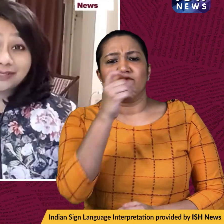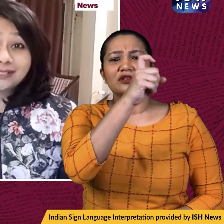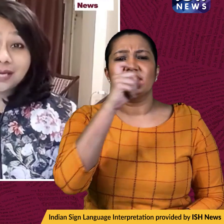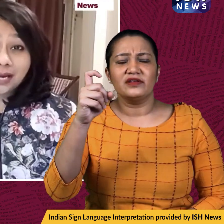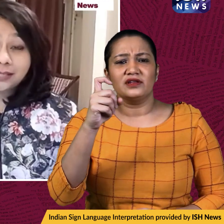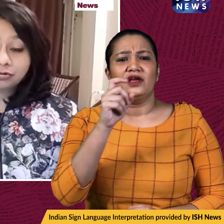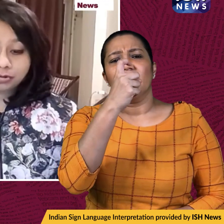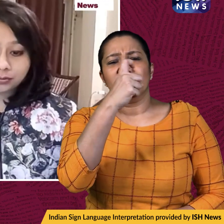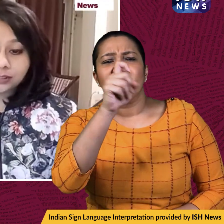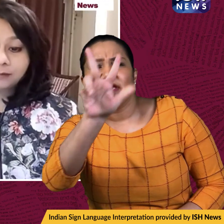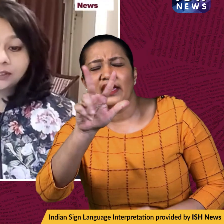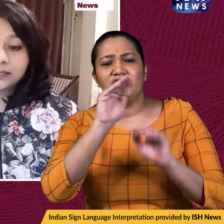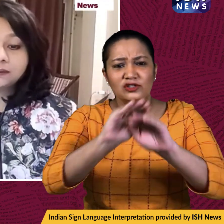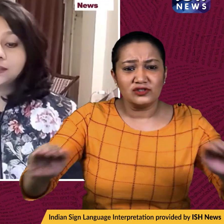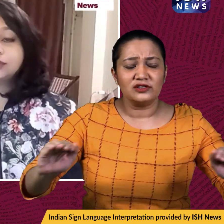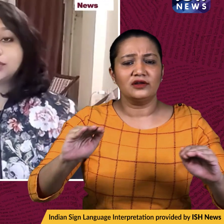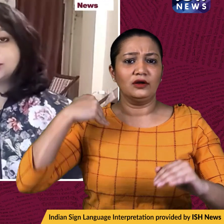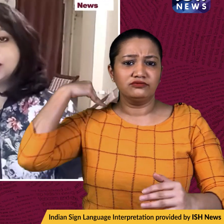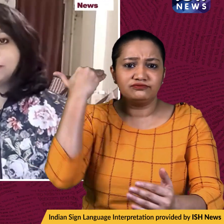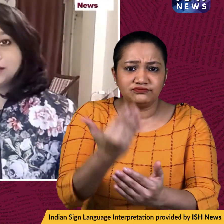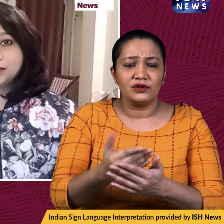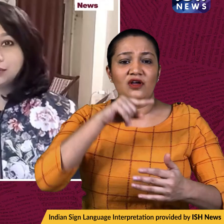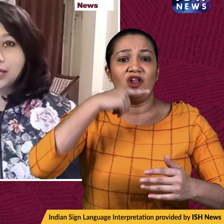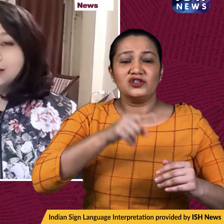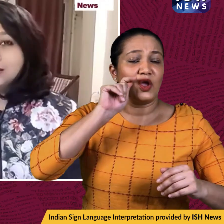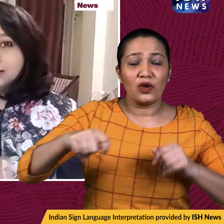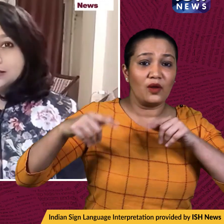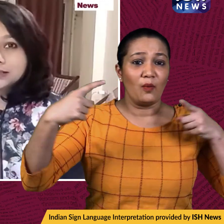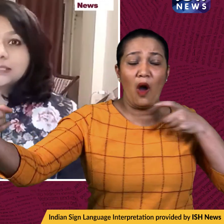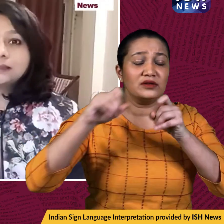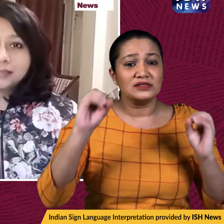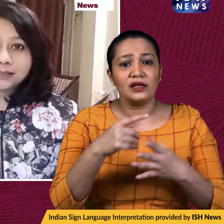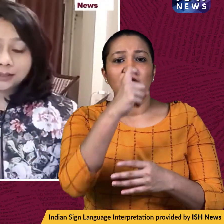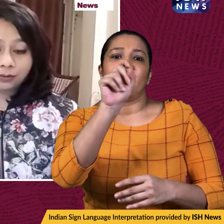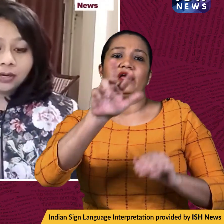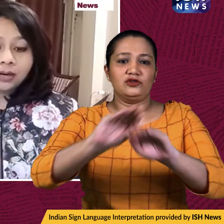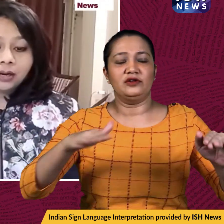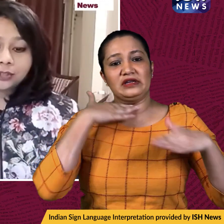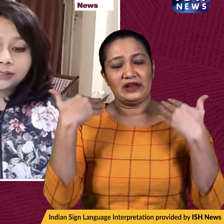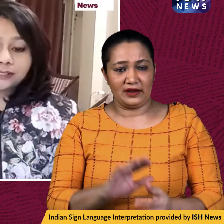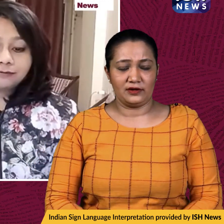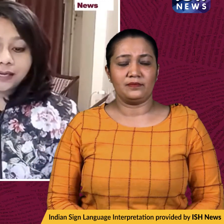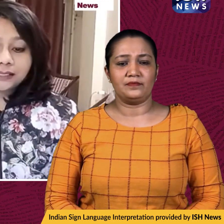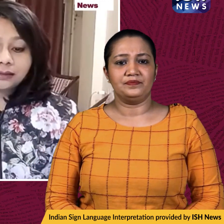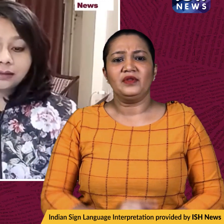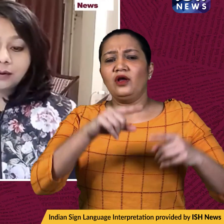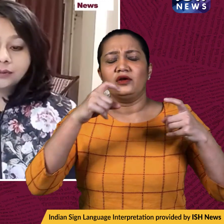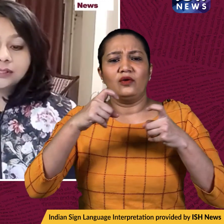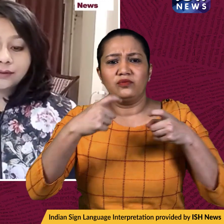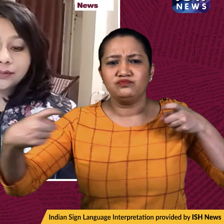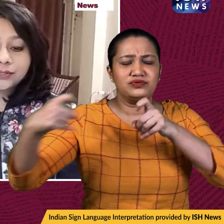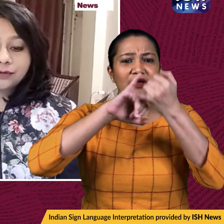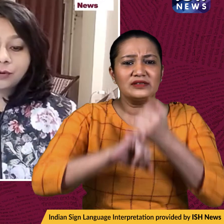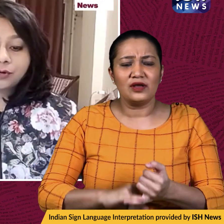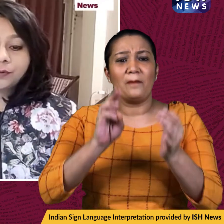least 78 children have been killed since Russia invaded Ukraine 16 days ago. She said fighting around